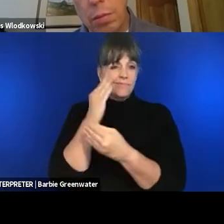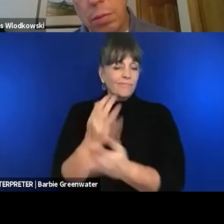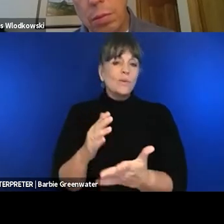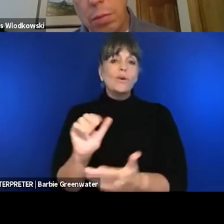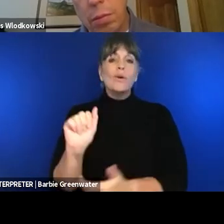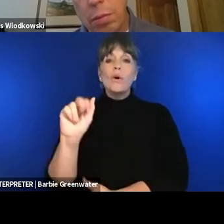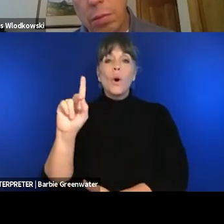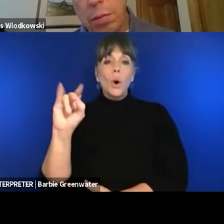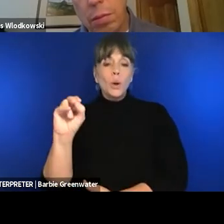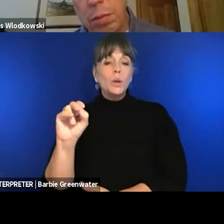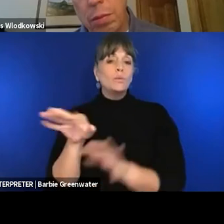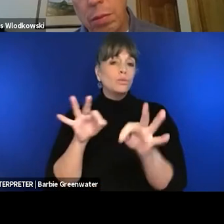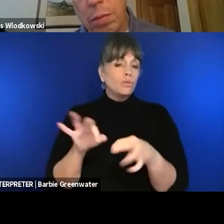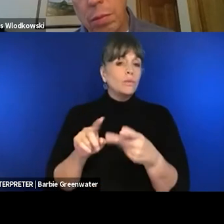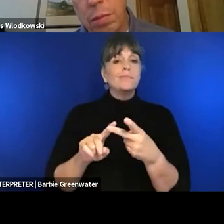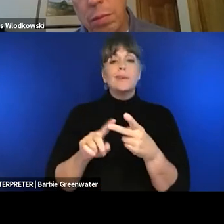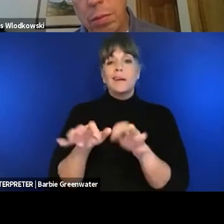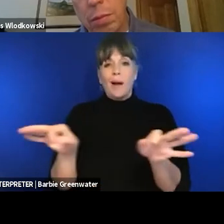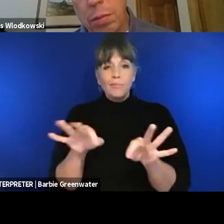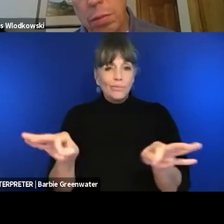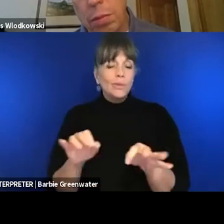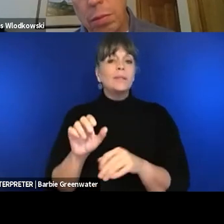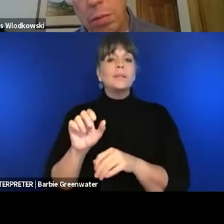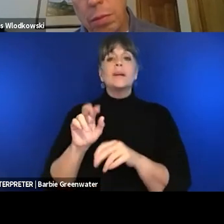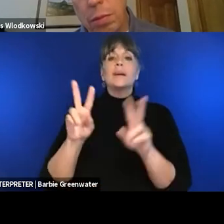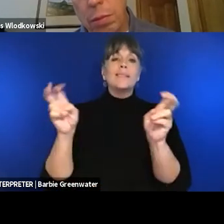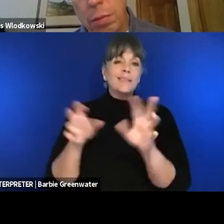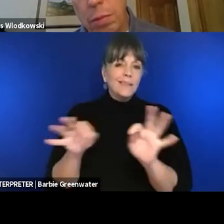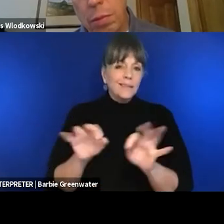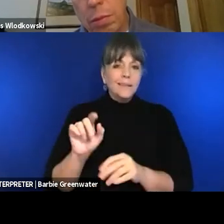subtitles, whatever it might be. At that point, we also,